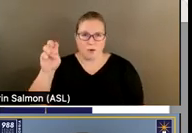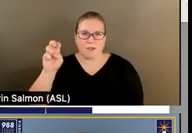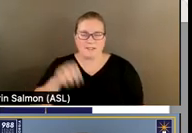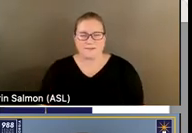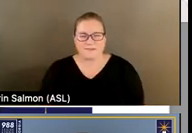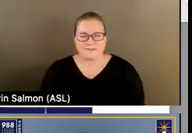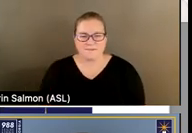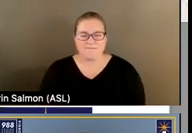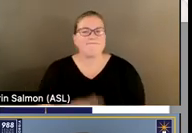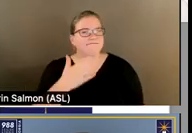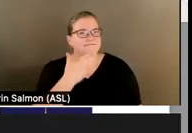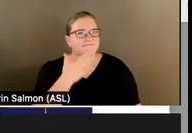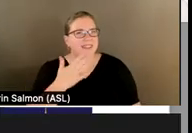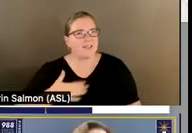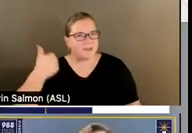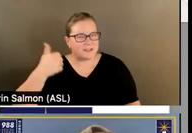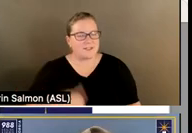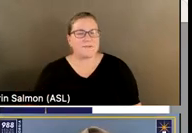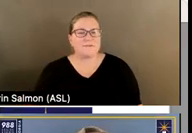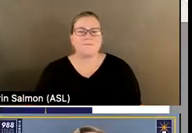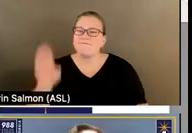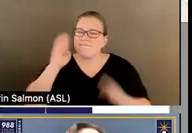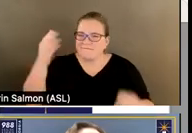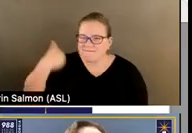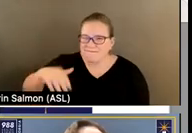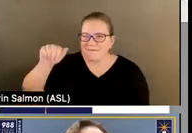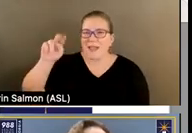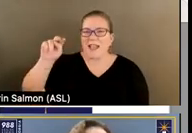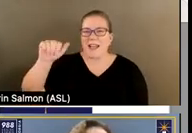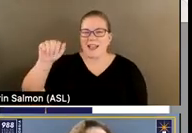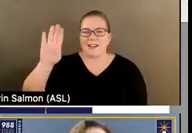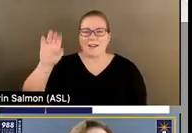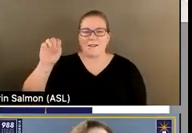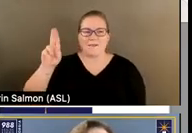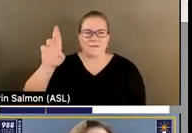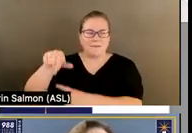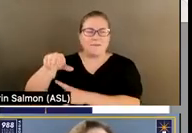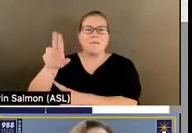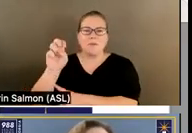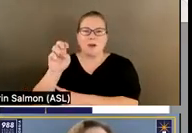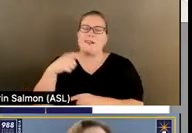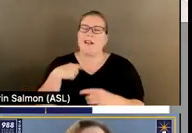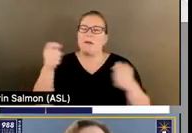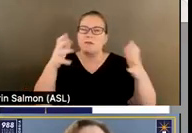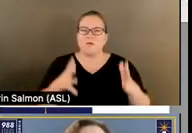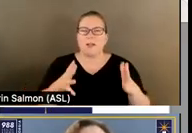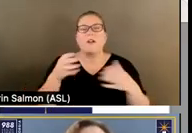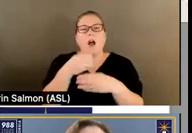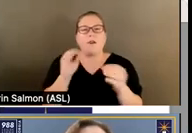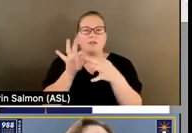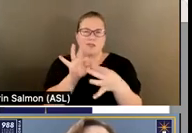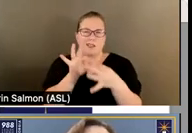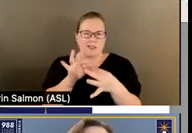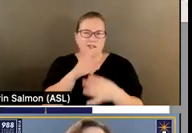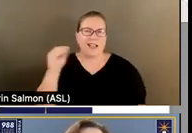Thank you, Commissioner. Hi, my name is Anna Bork, and I am the Director of the Office of Provider Relations and ASO Coordination. ASO is